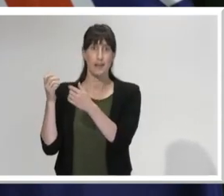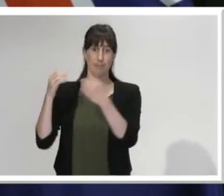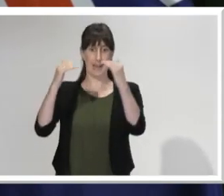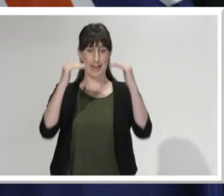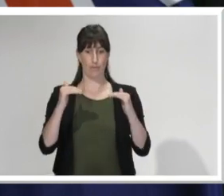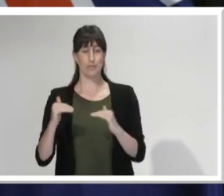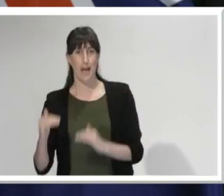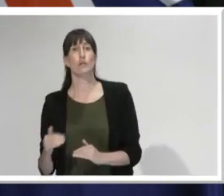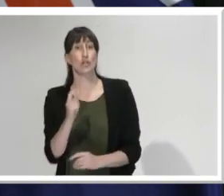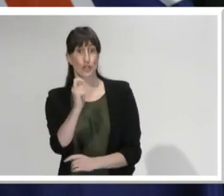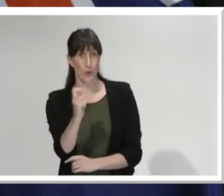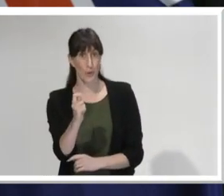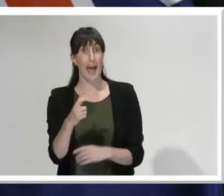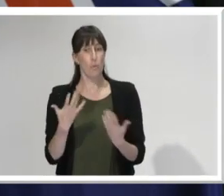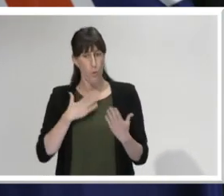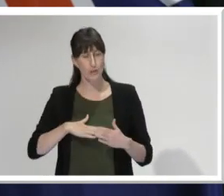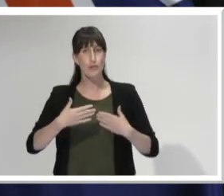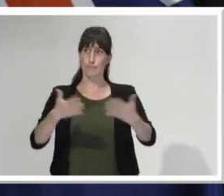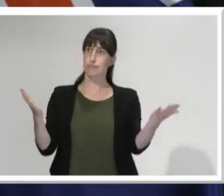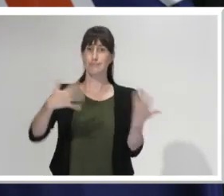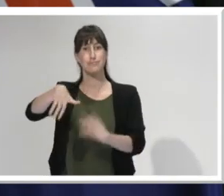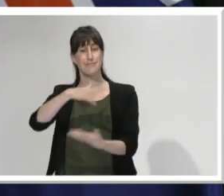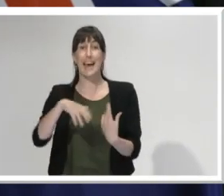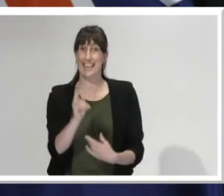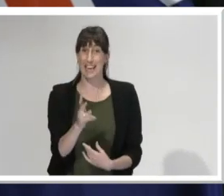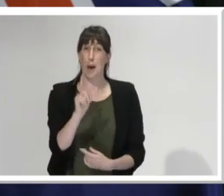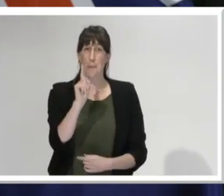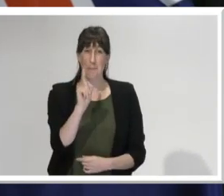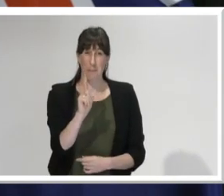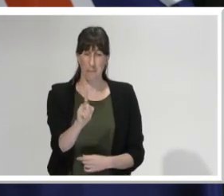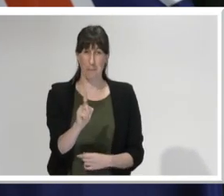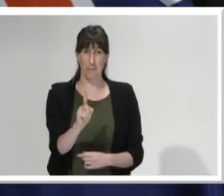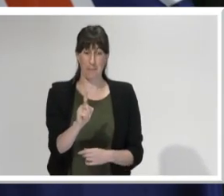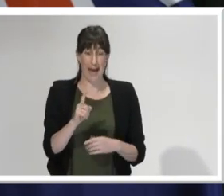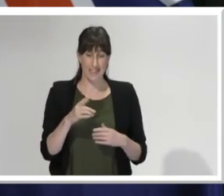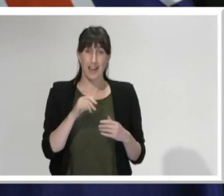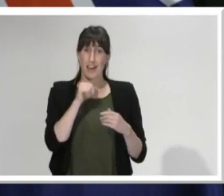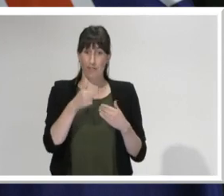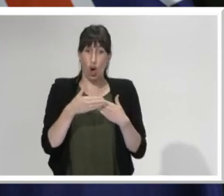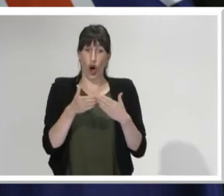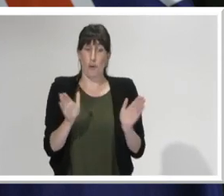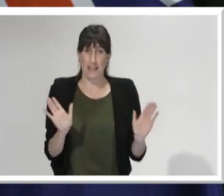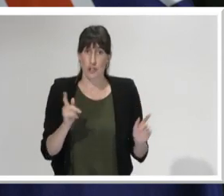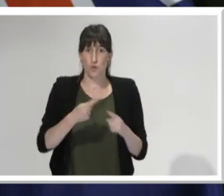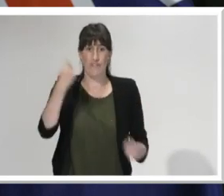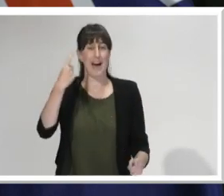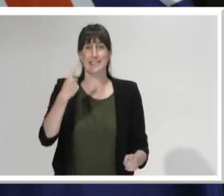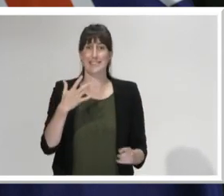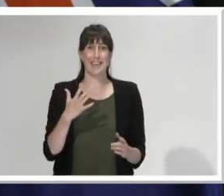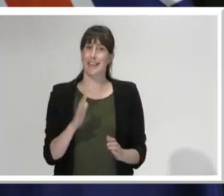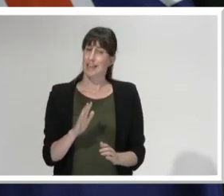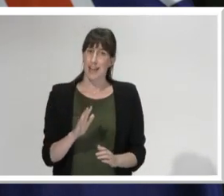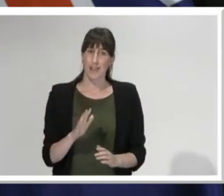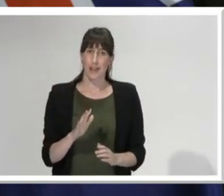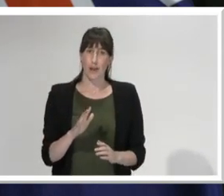there. In fact, Treasury modelling tells us that we are better off in the longer term to stay in levels 4 and 3 a bit longer